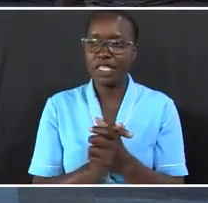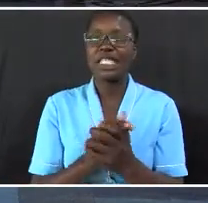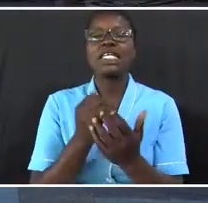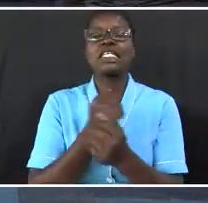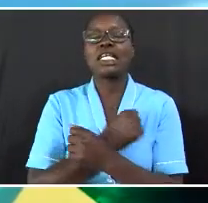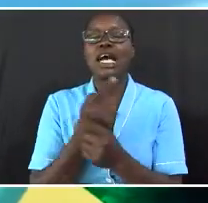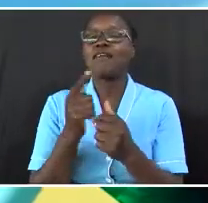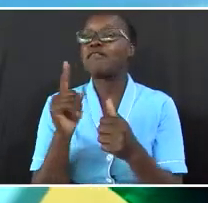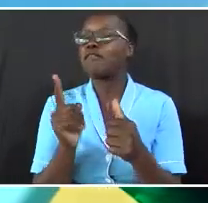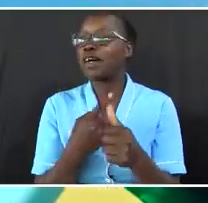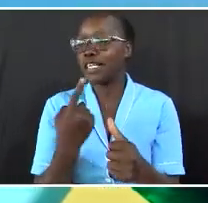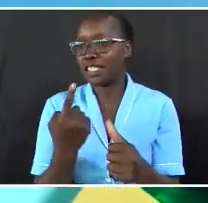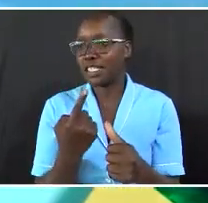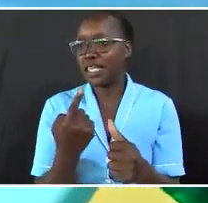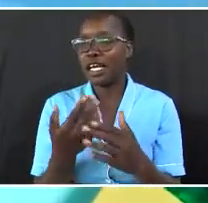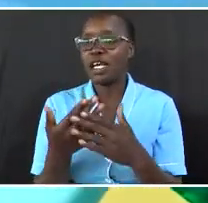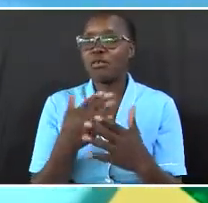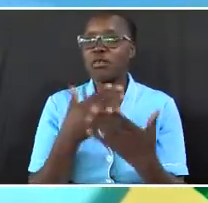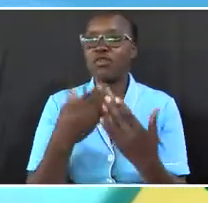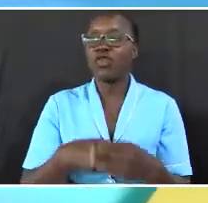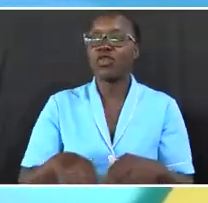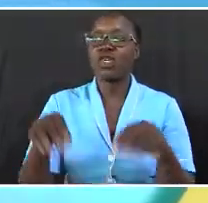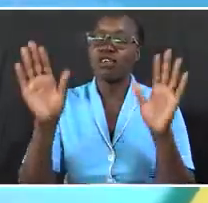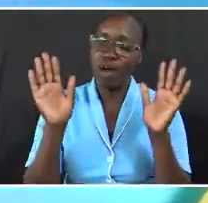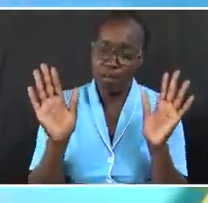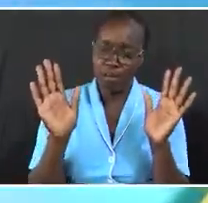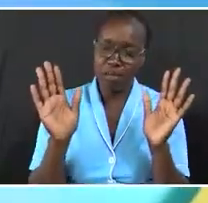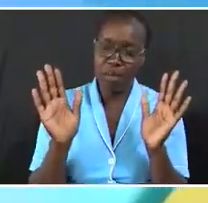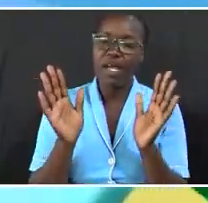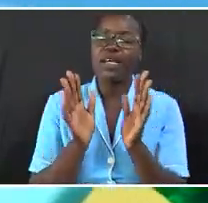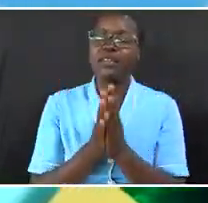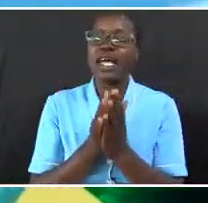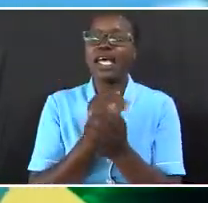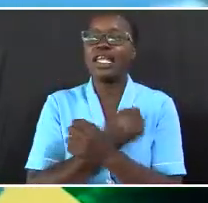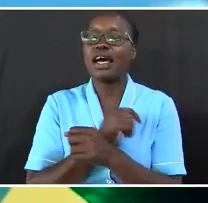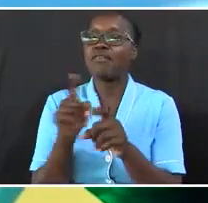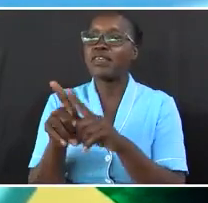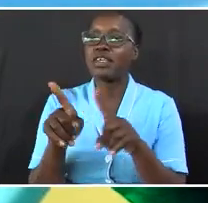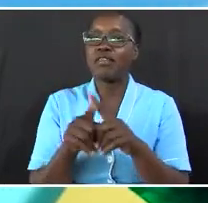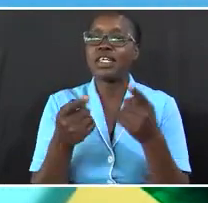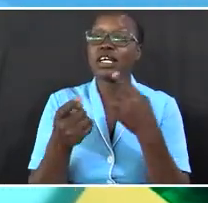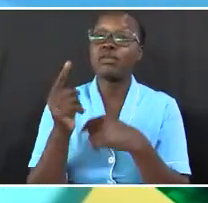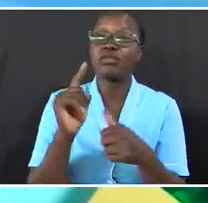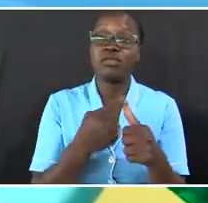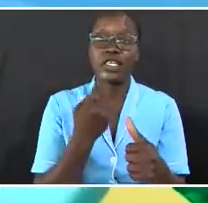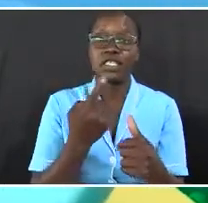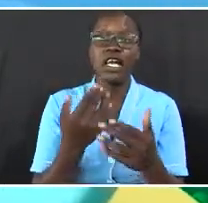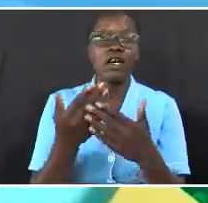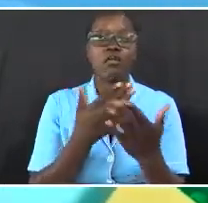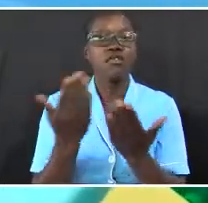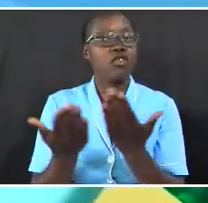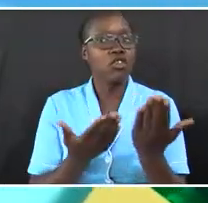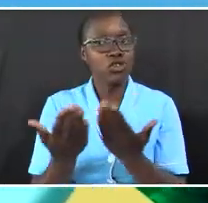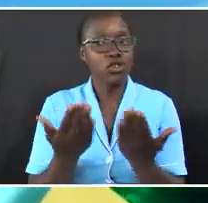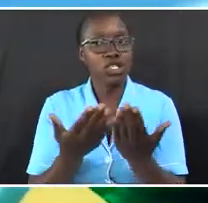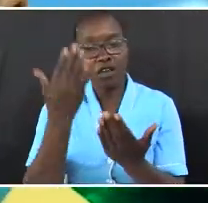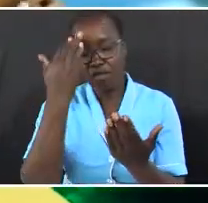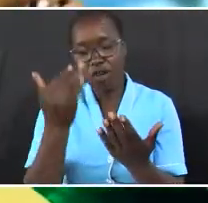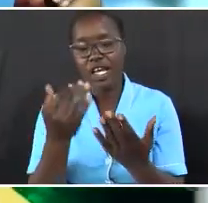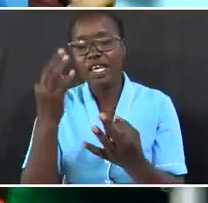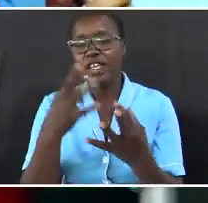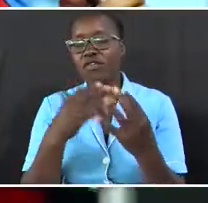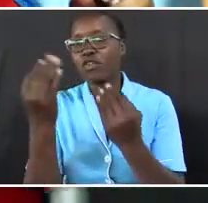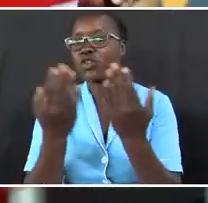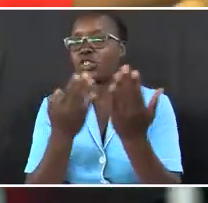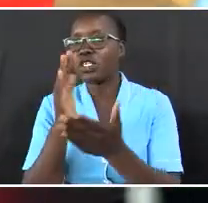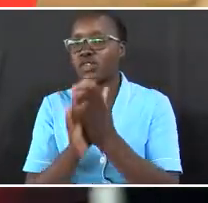love comes first before you give up. The love even comes first before you serve. Because if you go to service